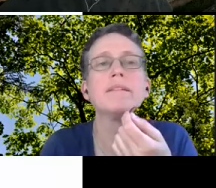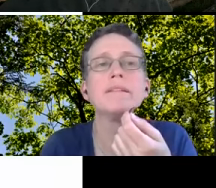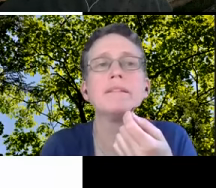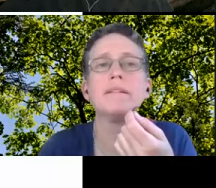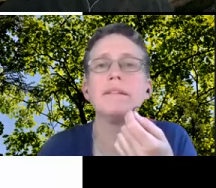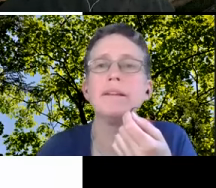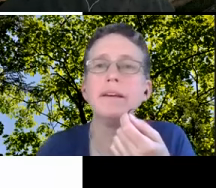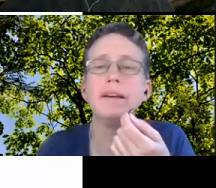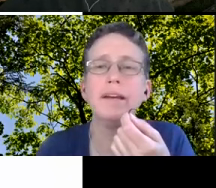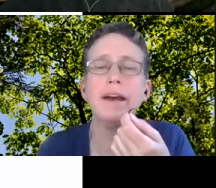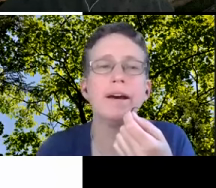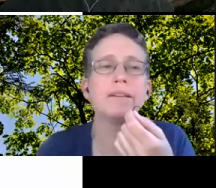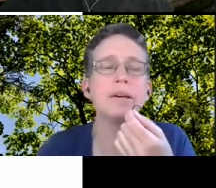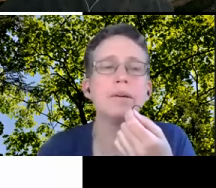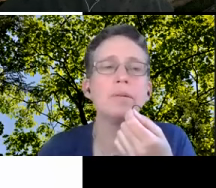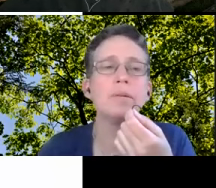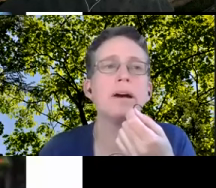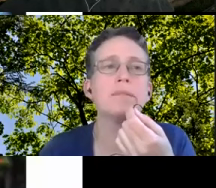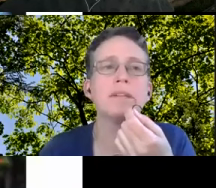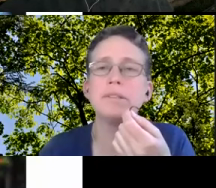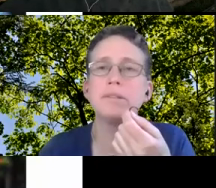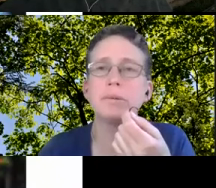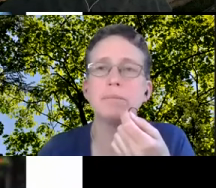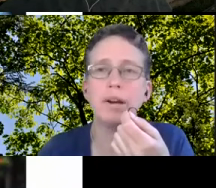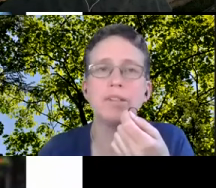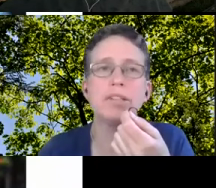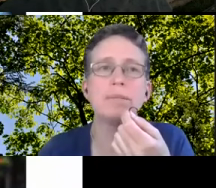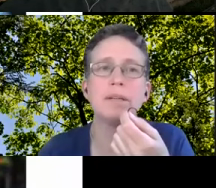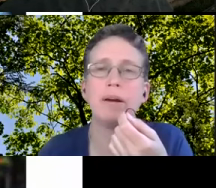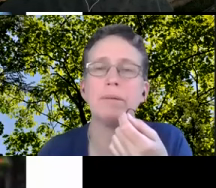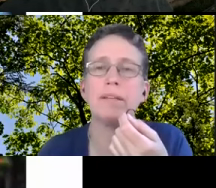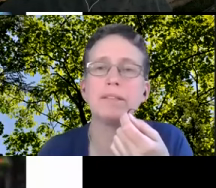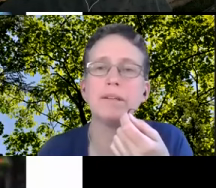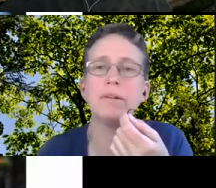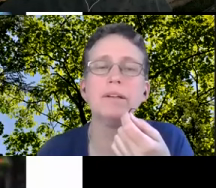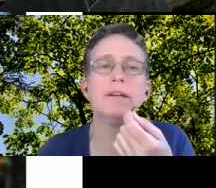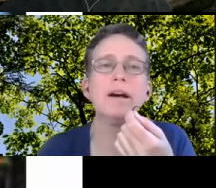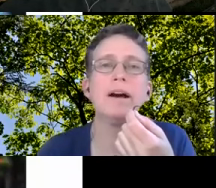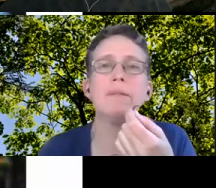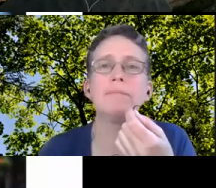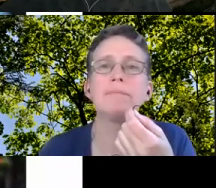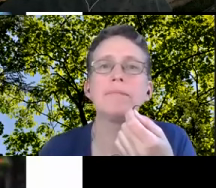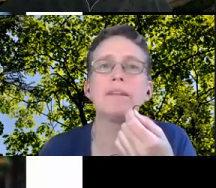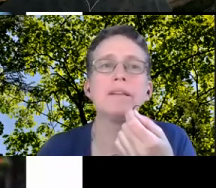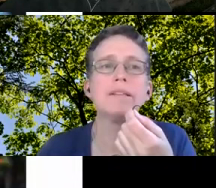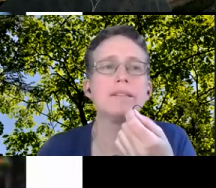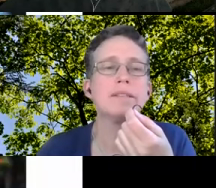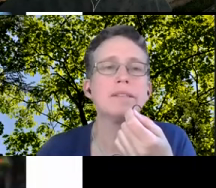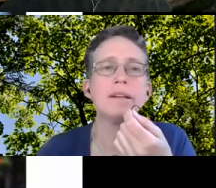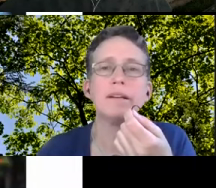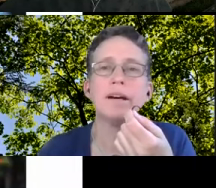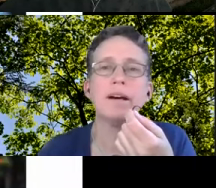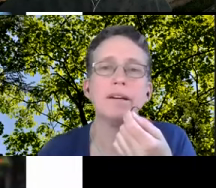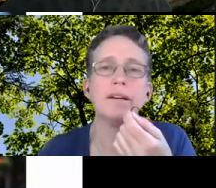spaces? Yeah. So I use the word partnerships and empowerment. So this